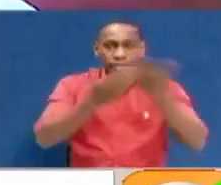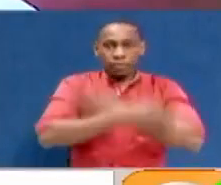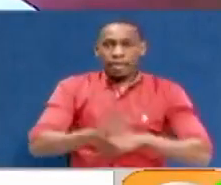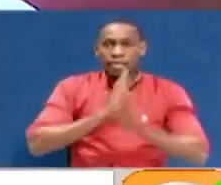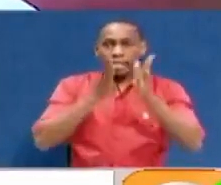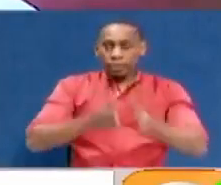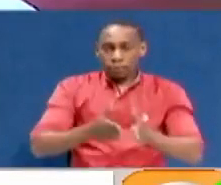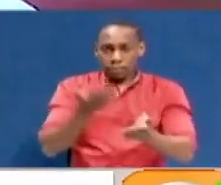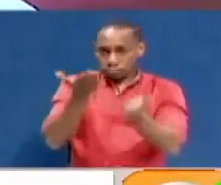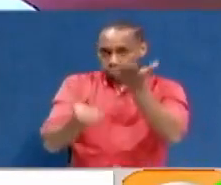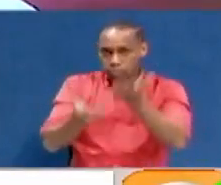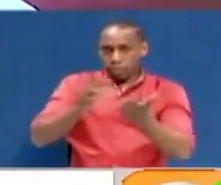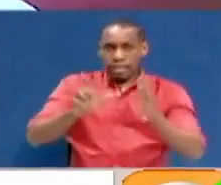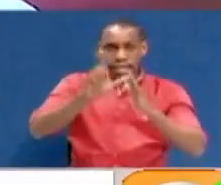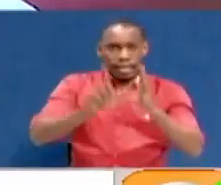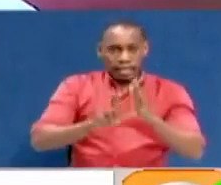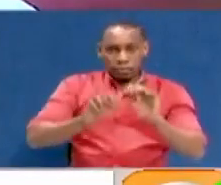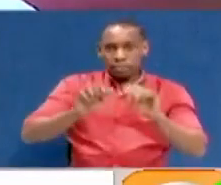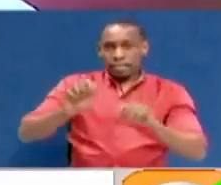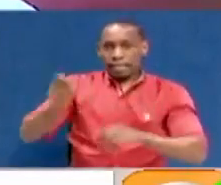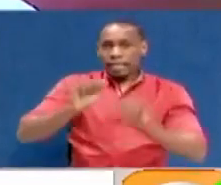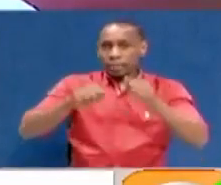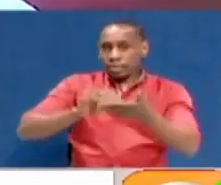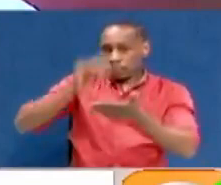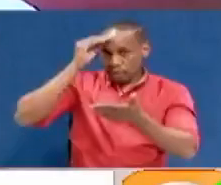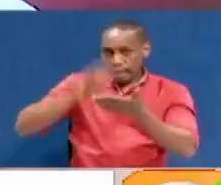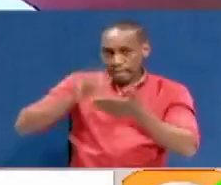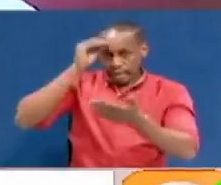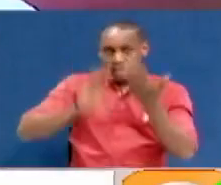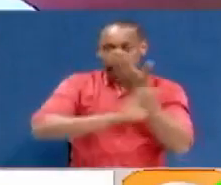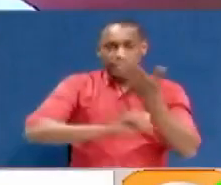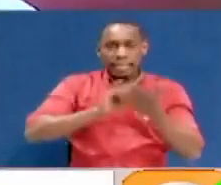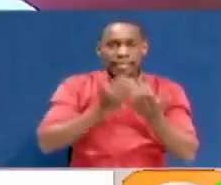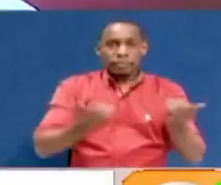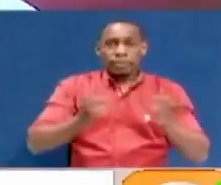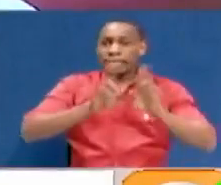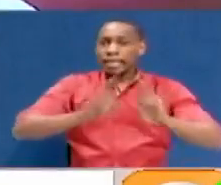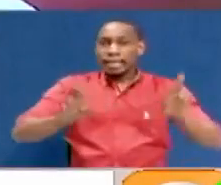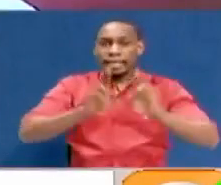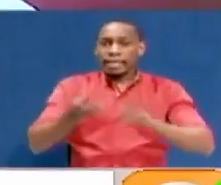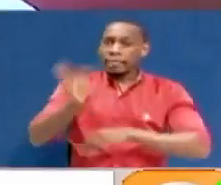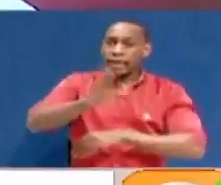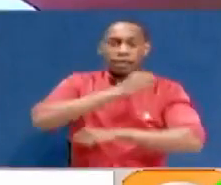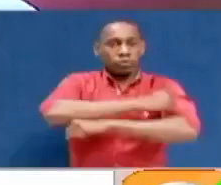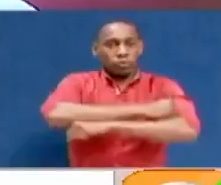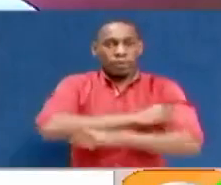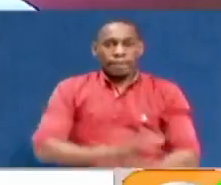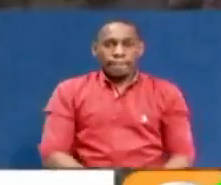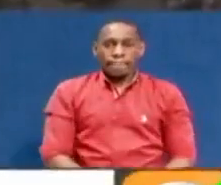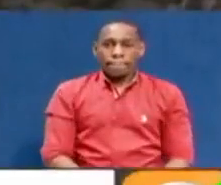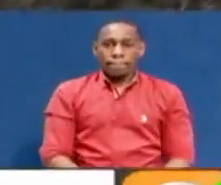Dorcas Wangira examines the lessons Kenya can learn from countries where children have already gone back to school.